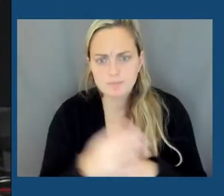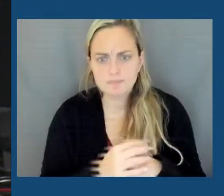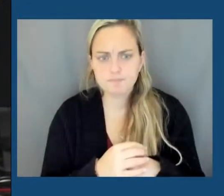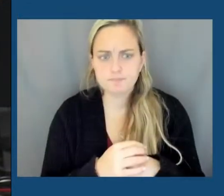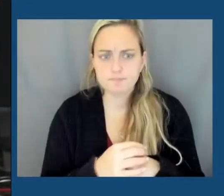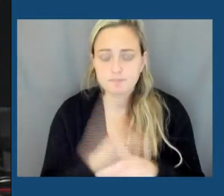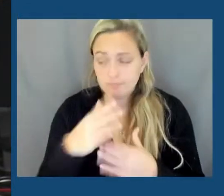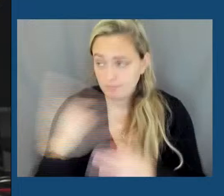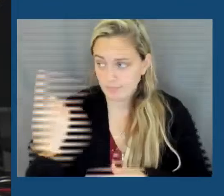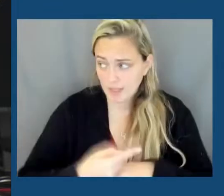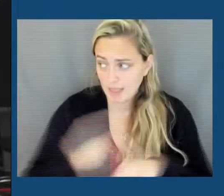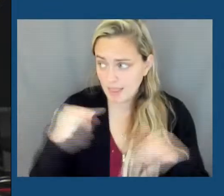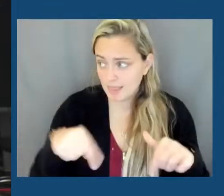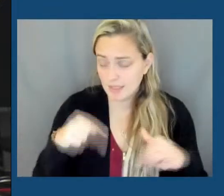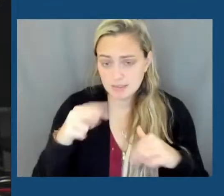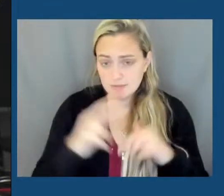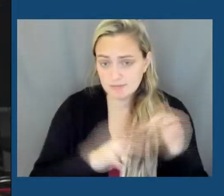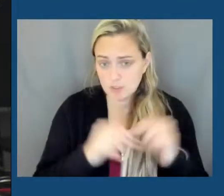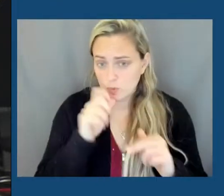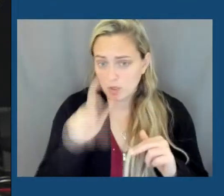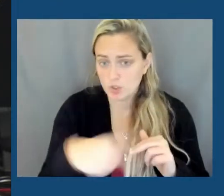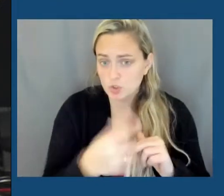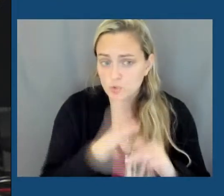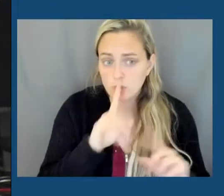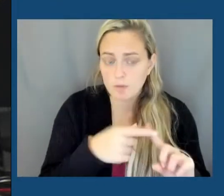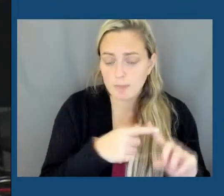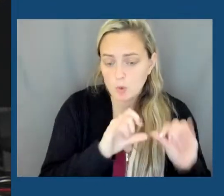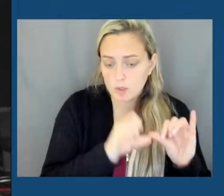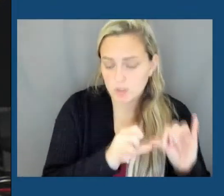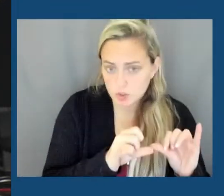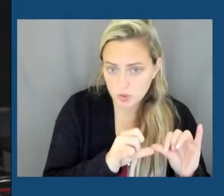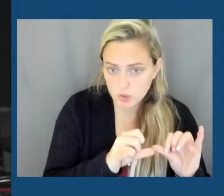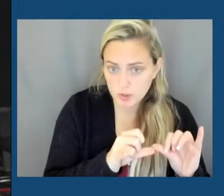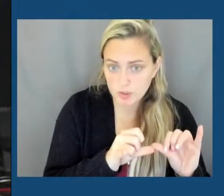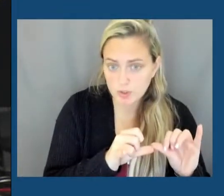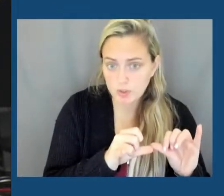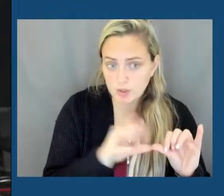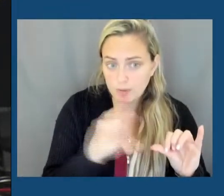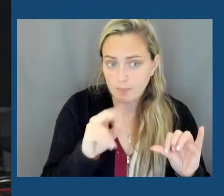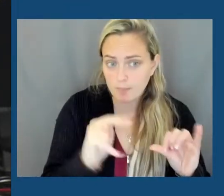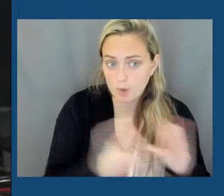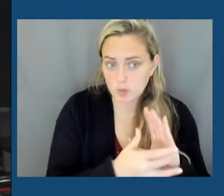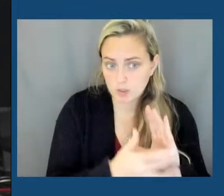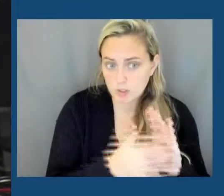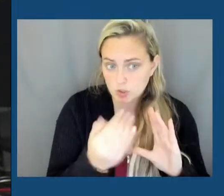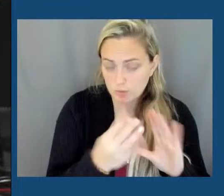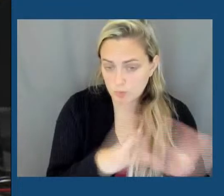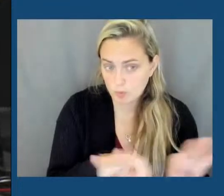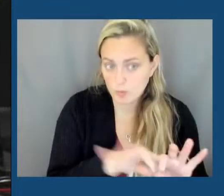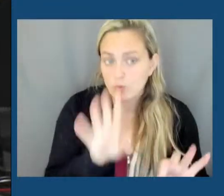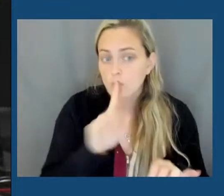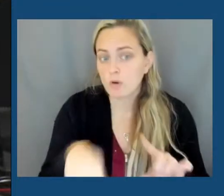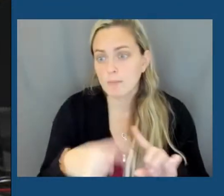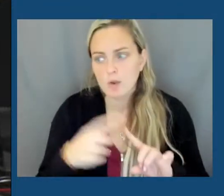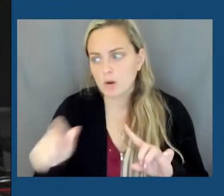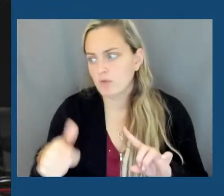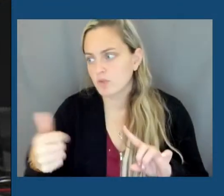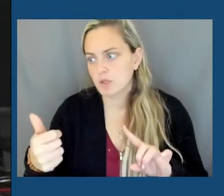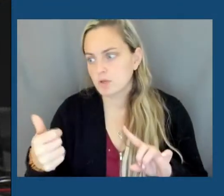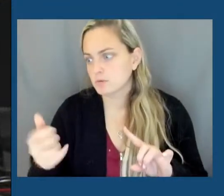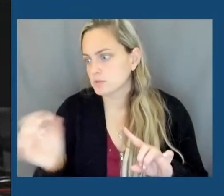this facility, we're not just talking these engineering and microtechnology jobs, which are important. We're talking everything